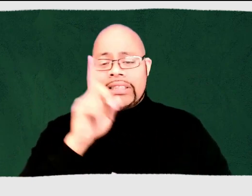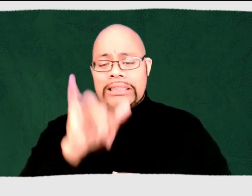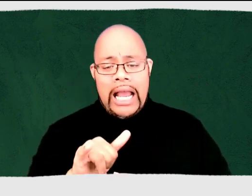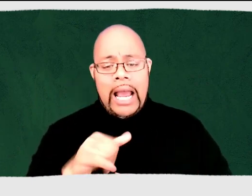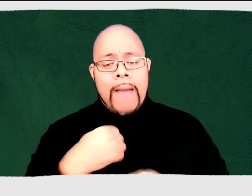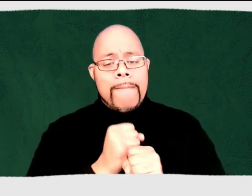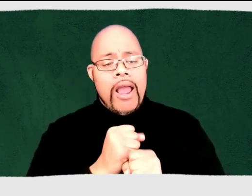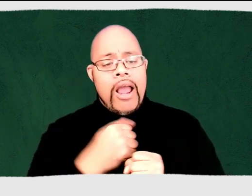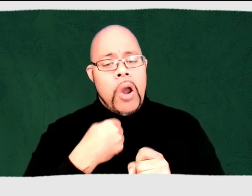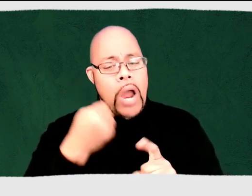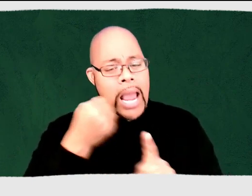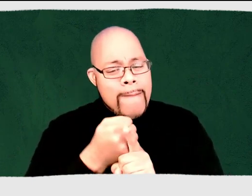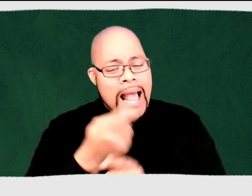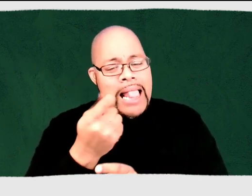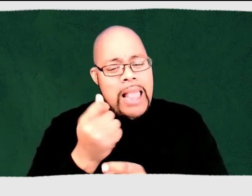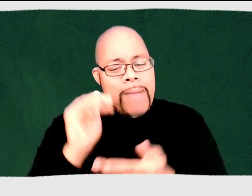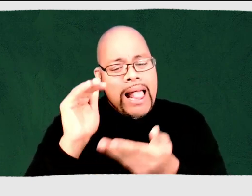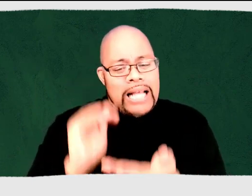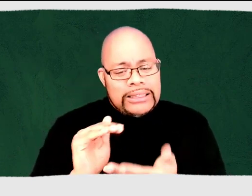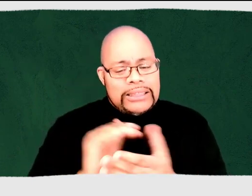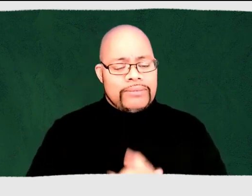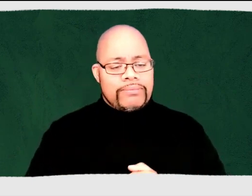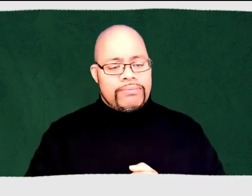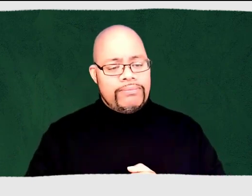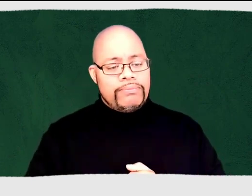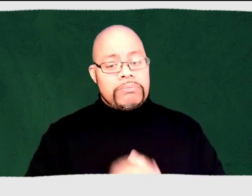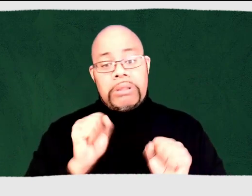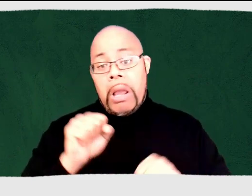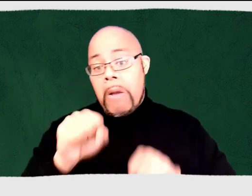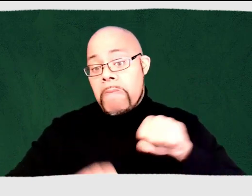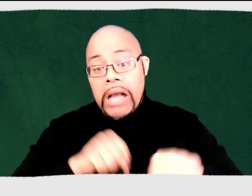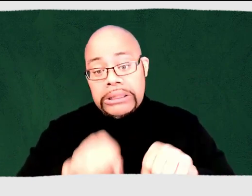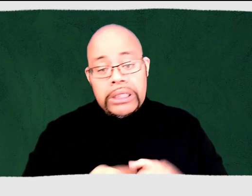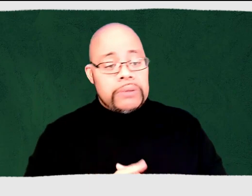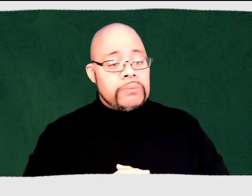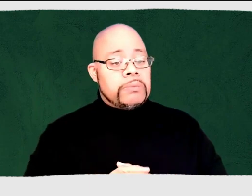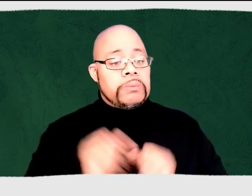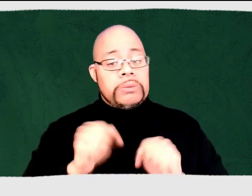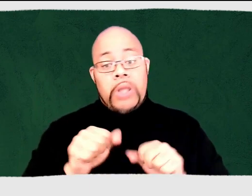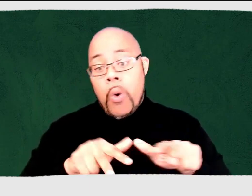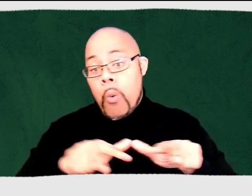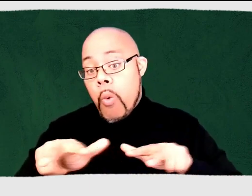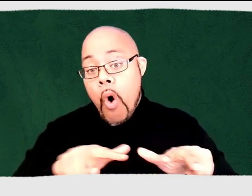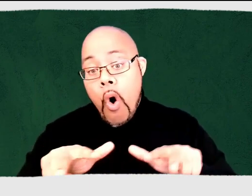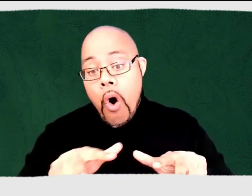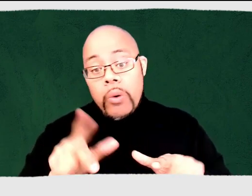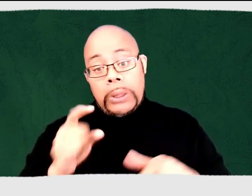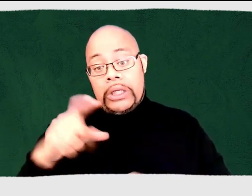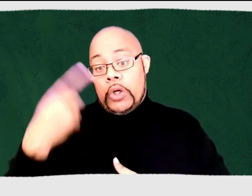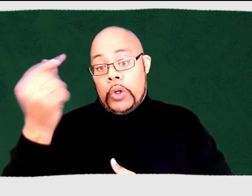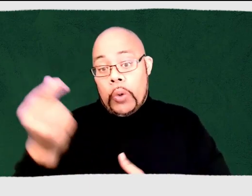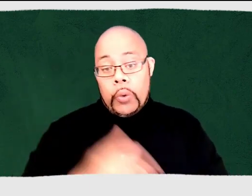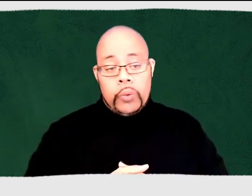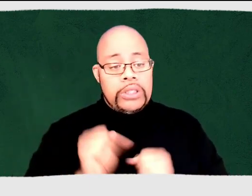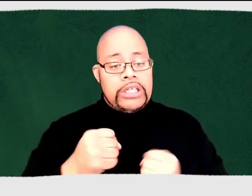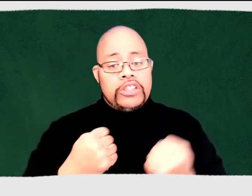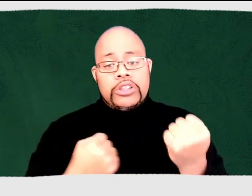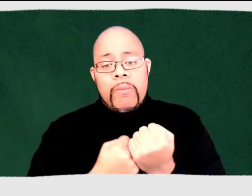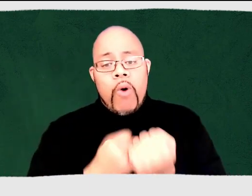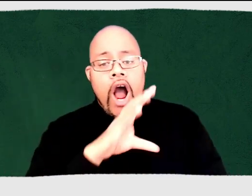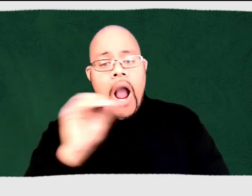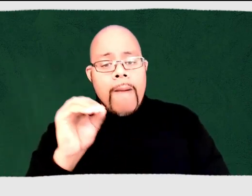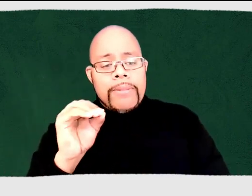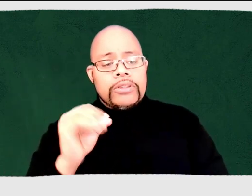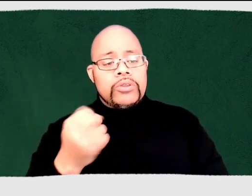our impact a little bit smaller. We could bike, we could walk where we need to go, we can support companies